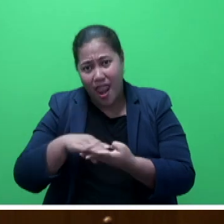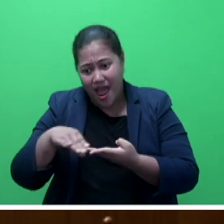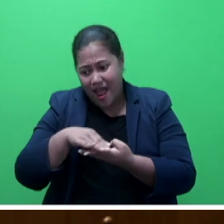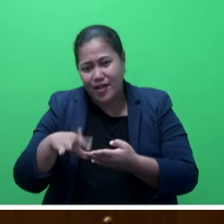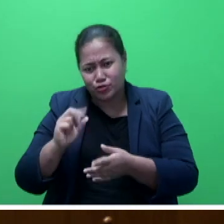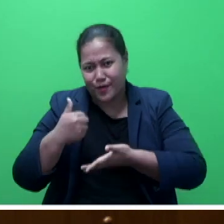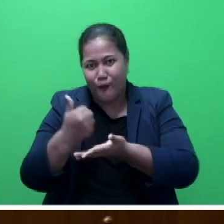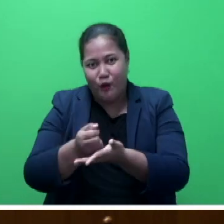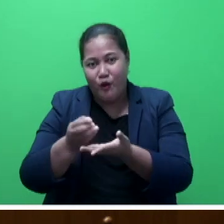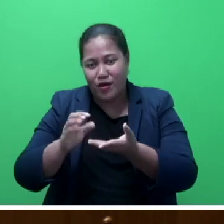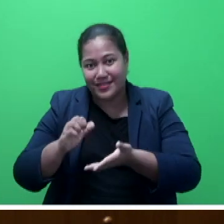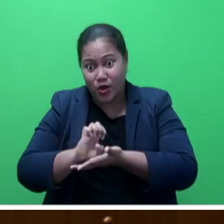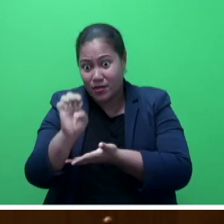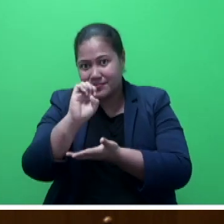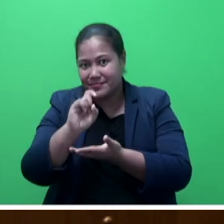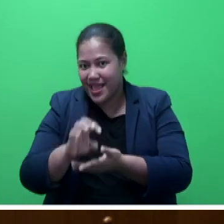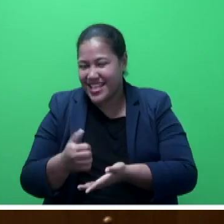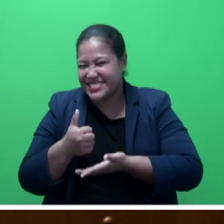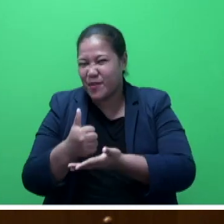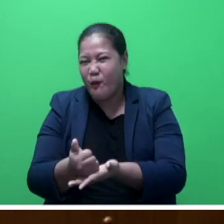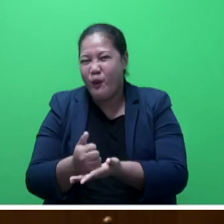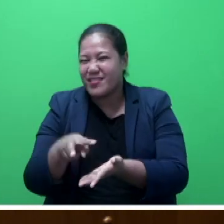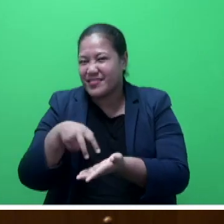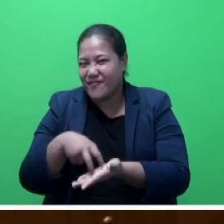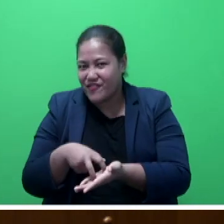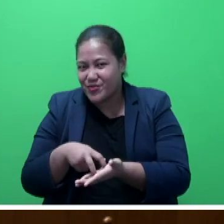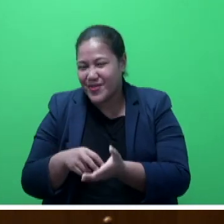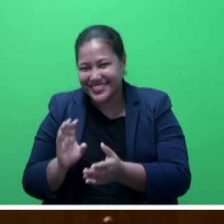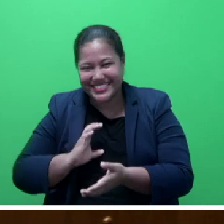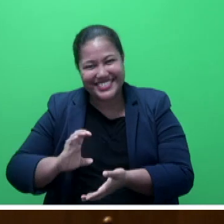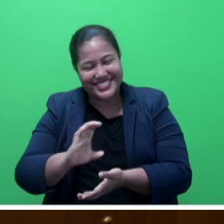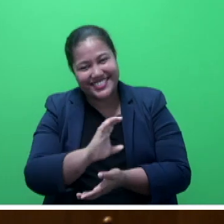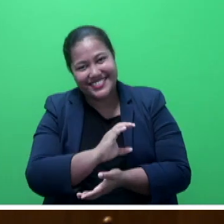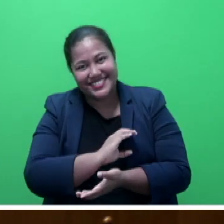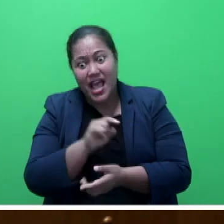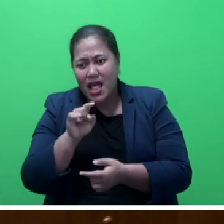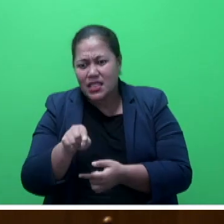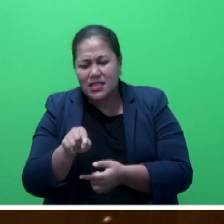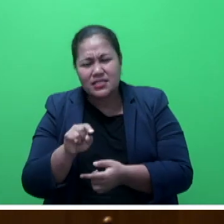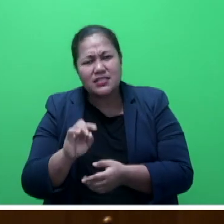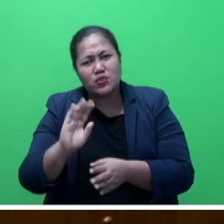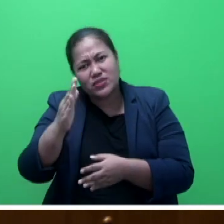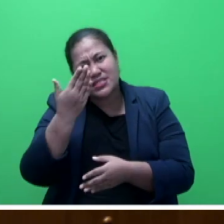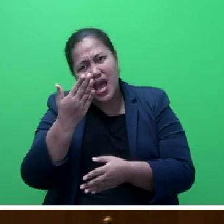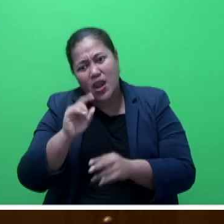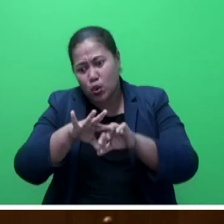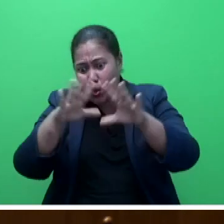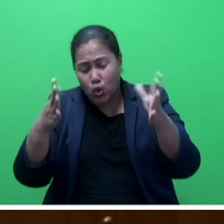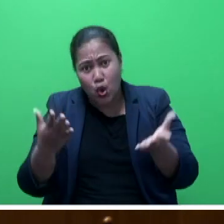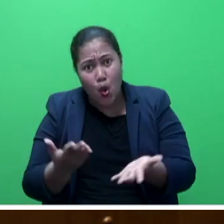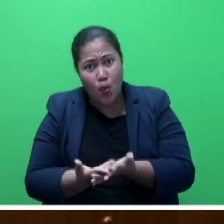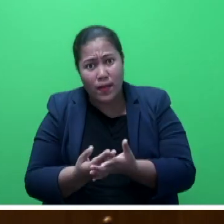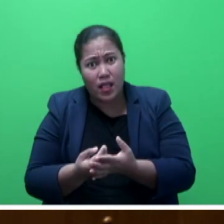and support their most vulnerable citizens. As a direct result, global debt has risen